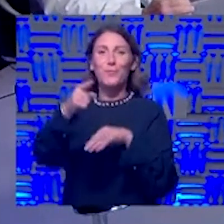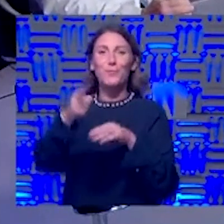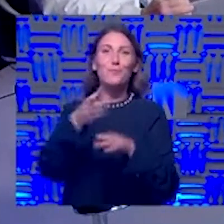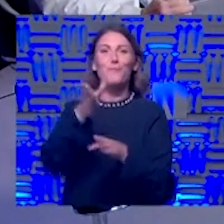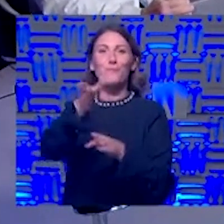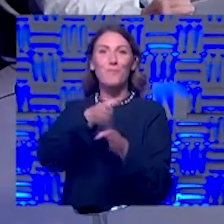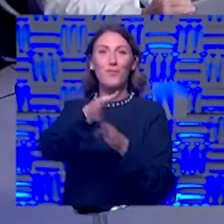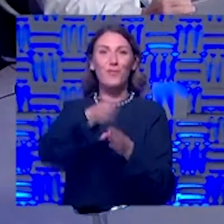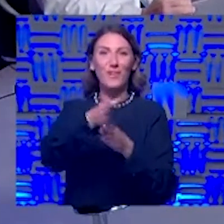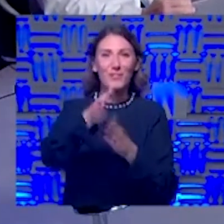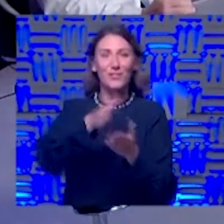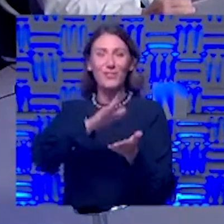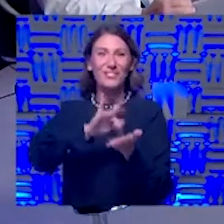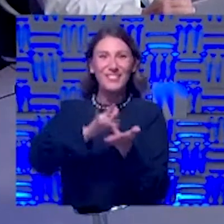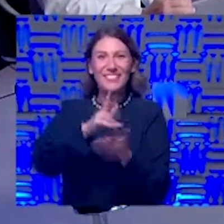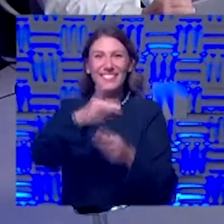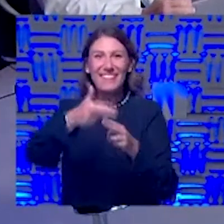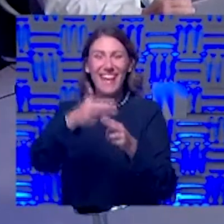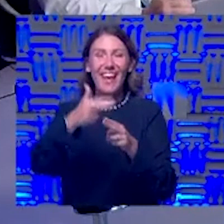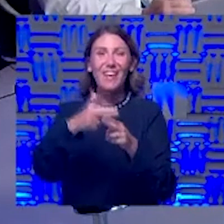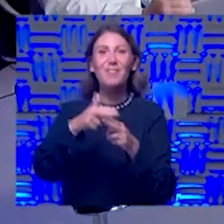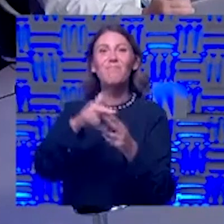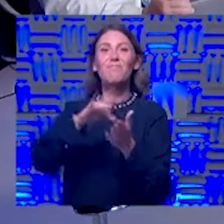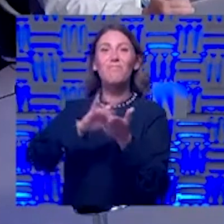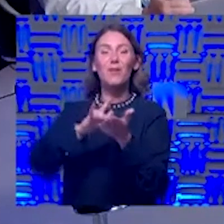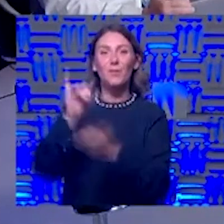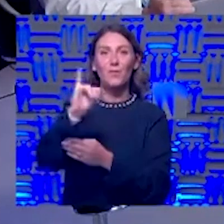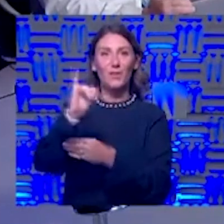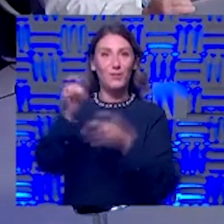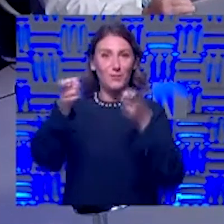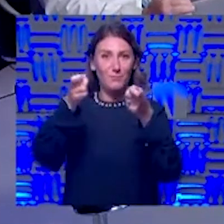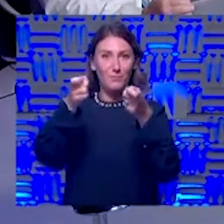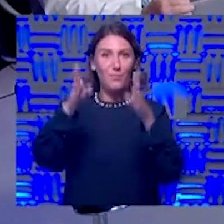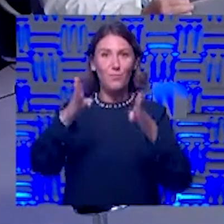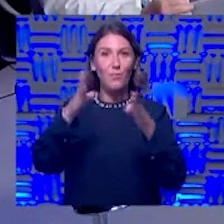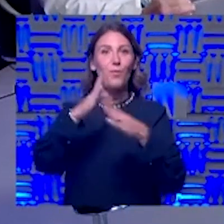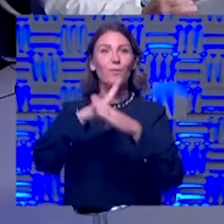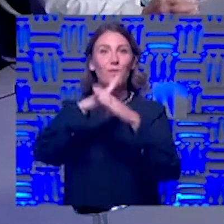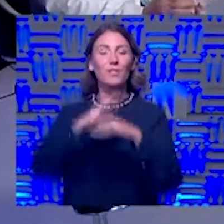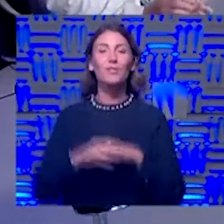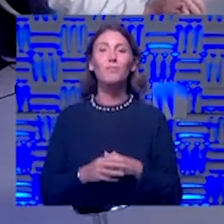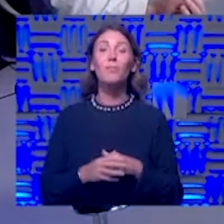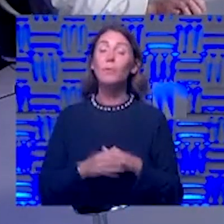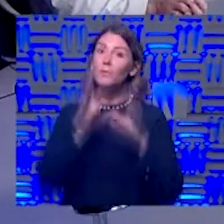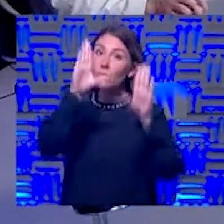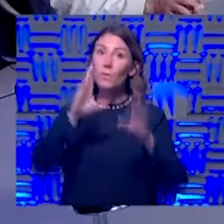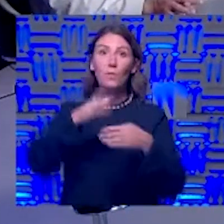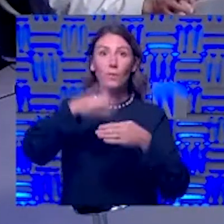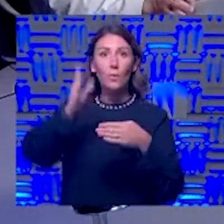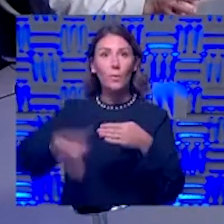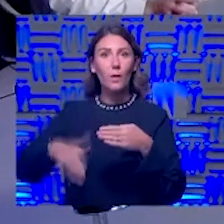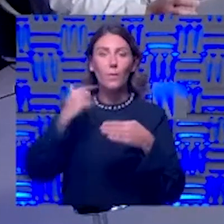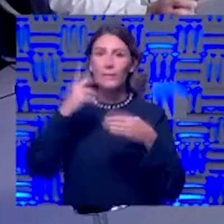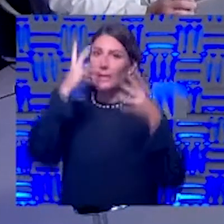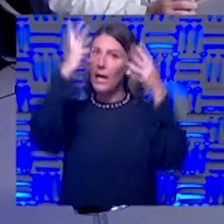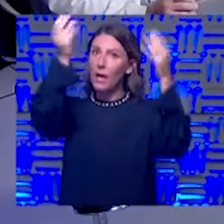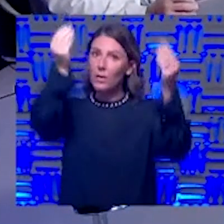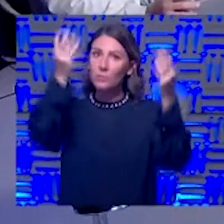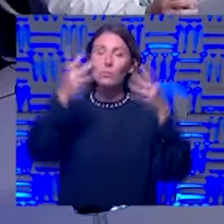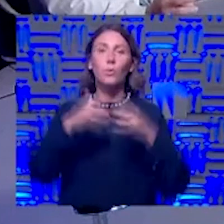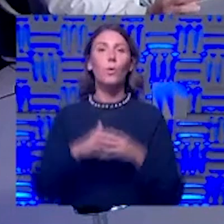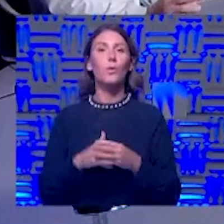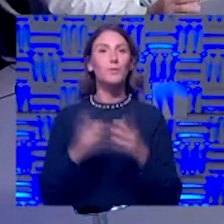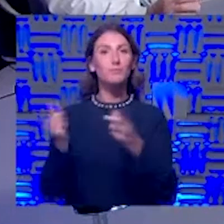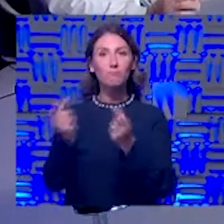Infection Control and Prevention. I know that's not as fun, but how are you? Did you have a good weekend? I'm good. It was a good weekend. Got to spend time outdoors and just doing things